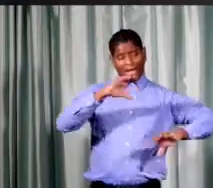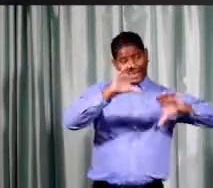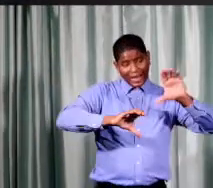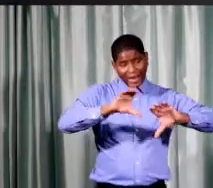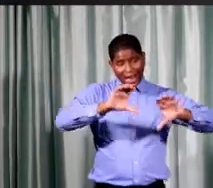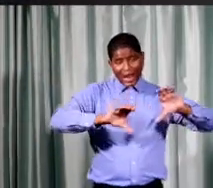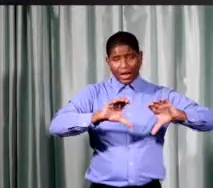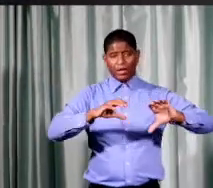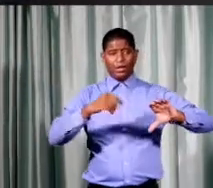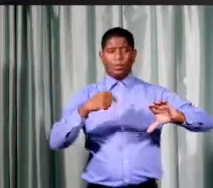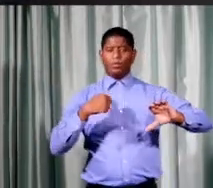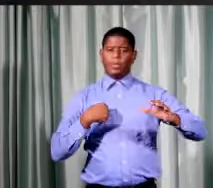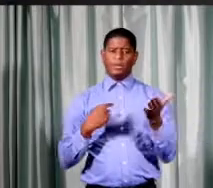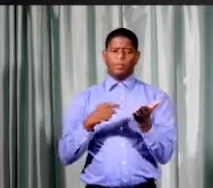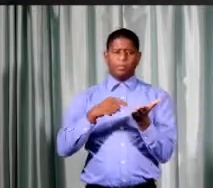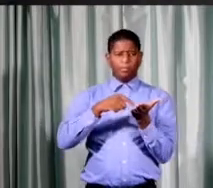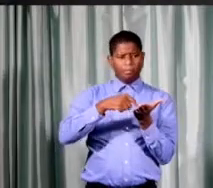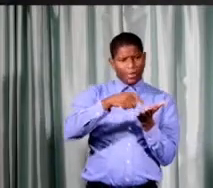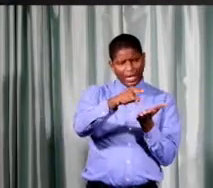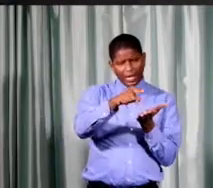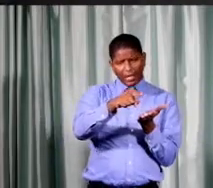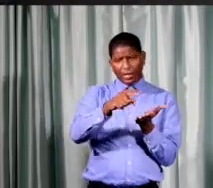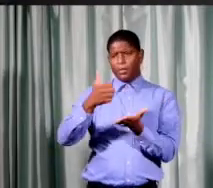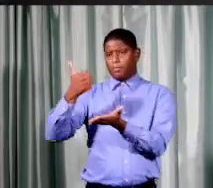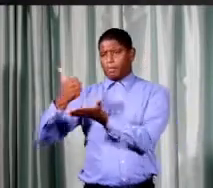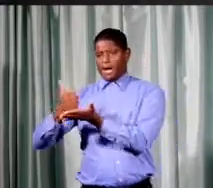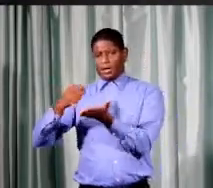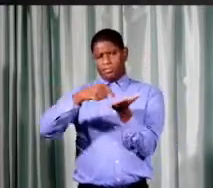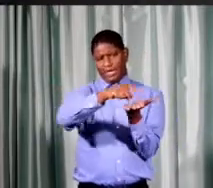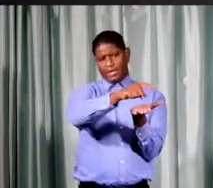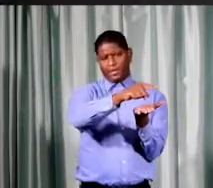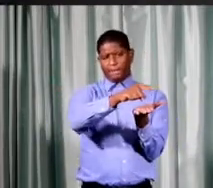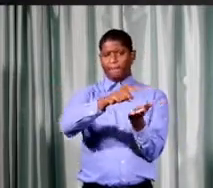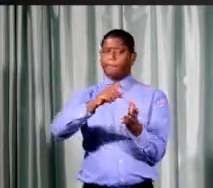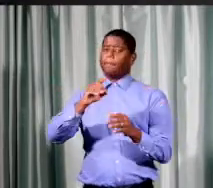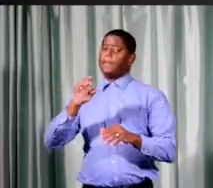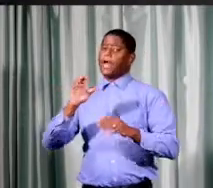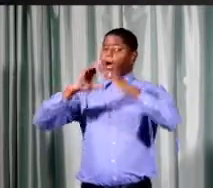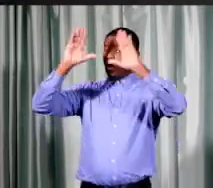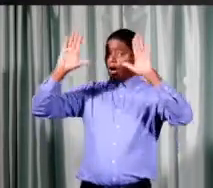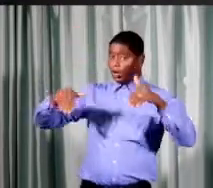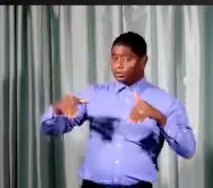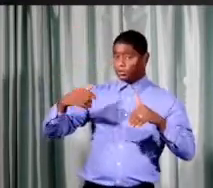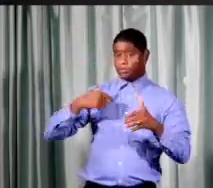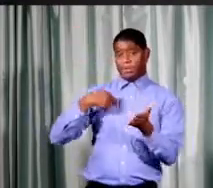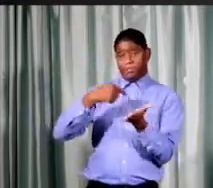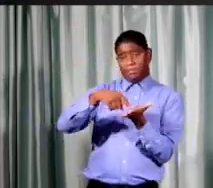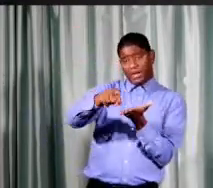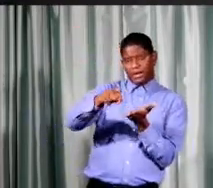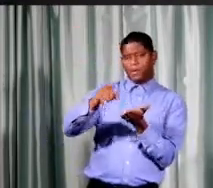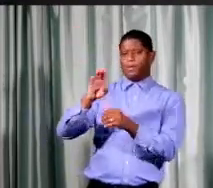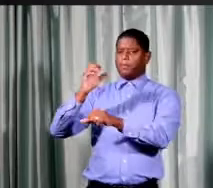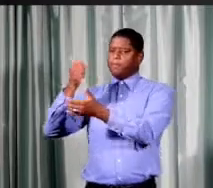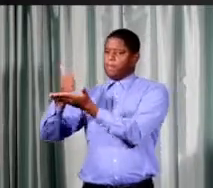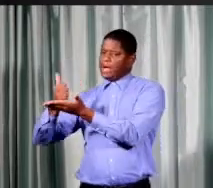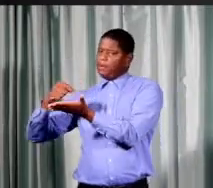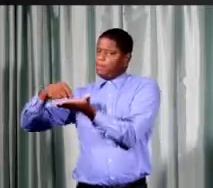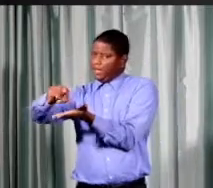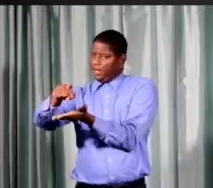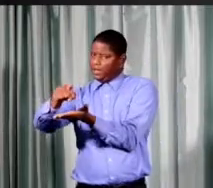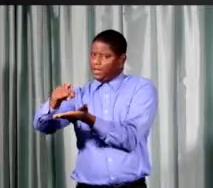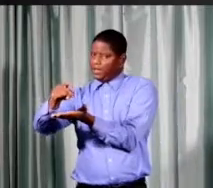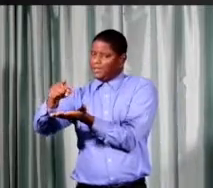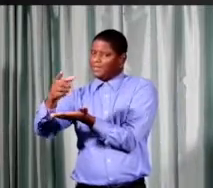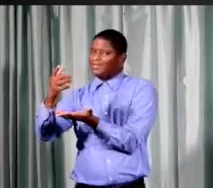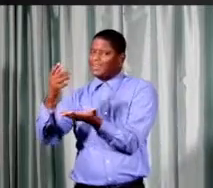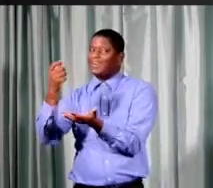bank. It's two sides of the same coin. Your assets tells you what you own. Liabilities and